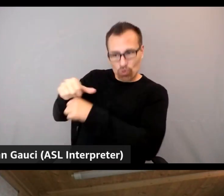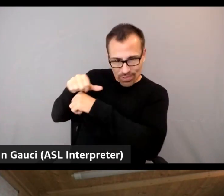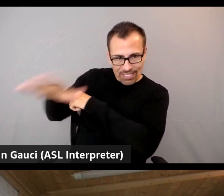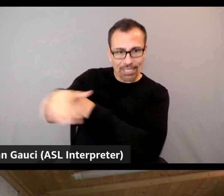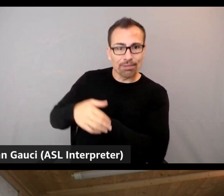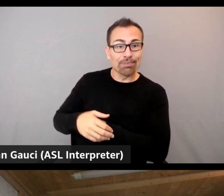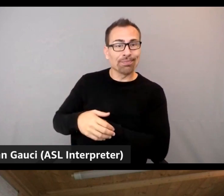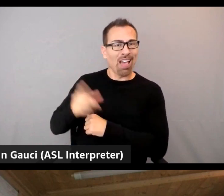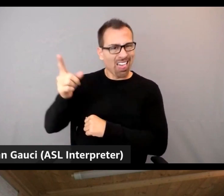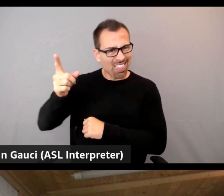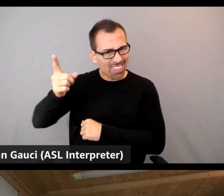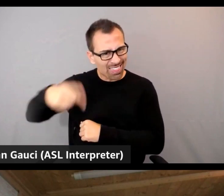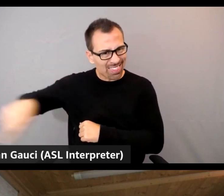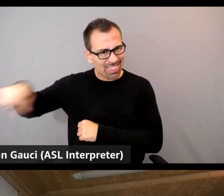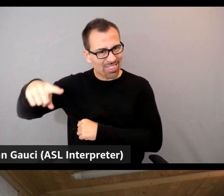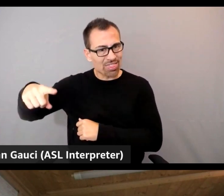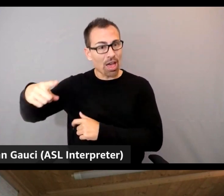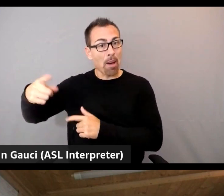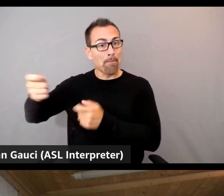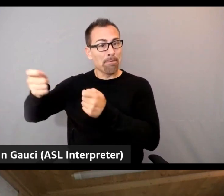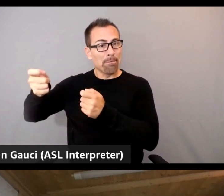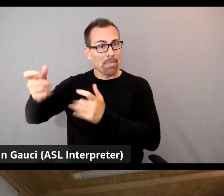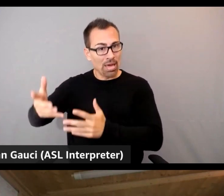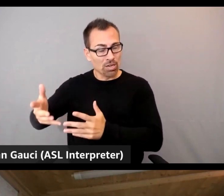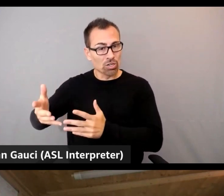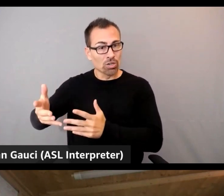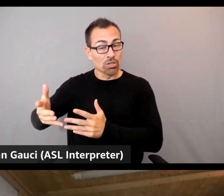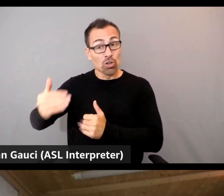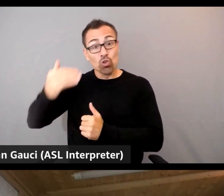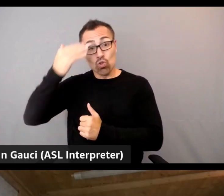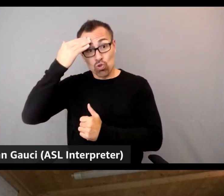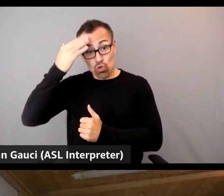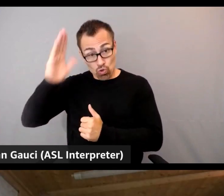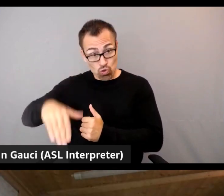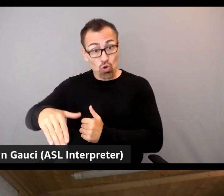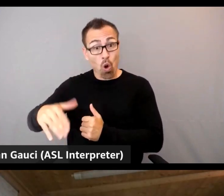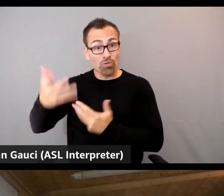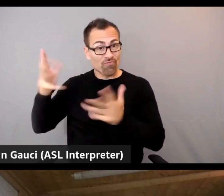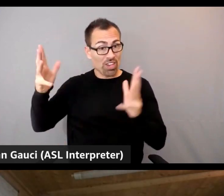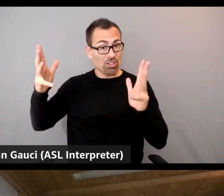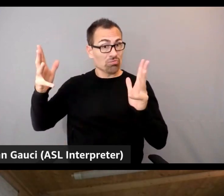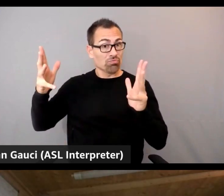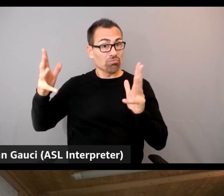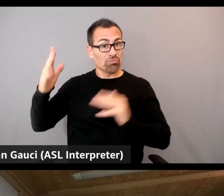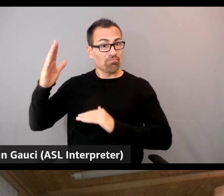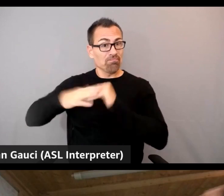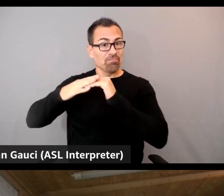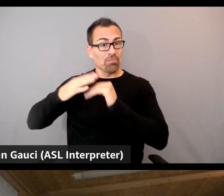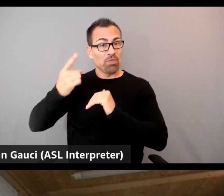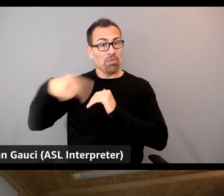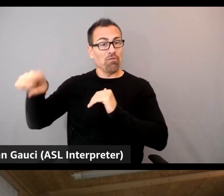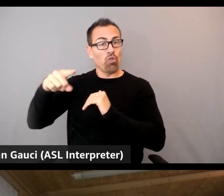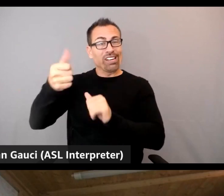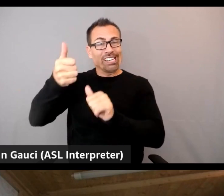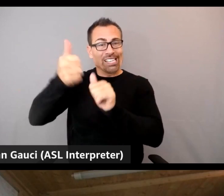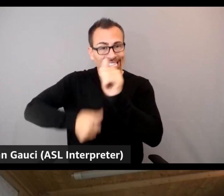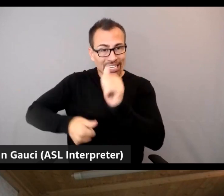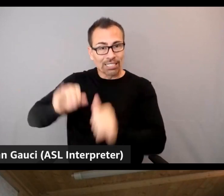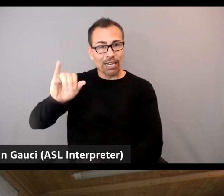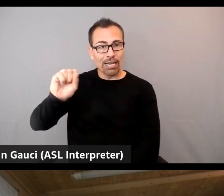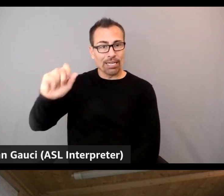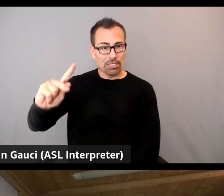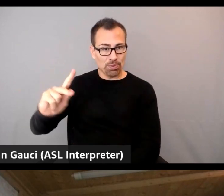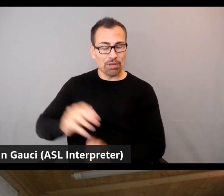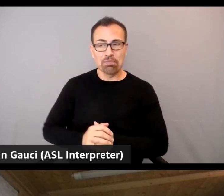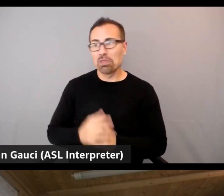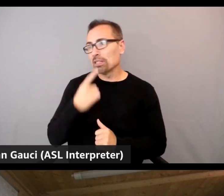does is it actually does know the receiving capacity of each ISP that's in your list. So take, for a simple purpose, you've got